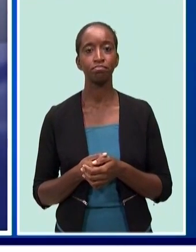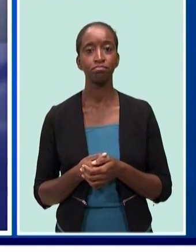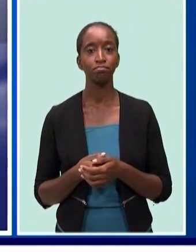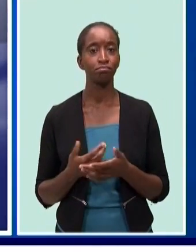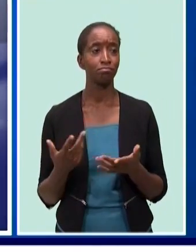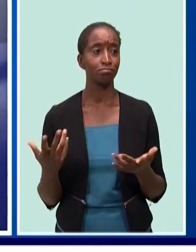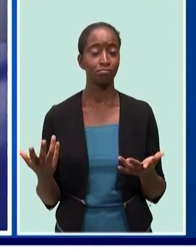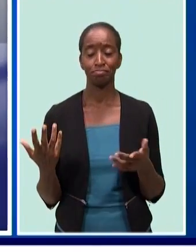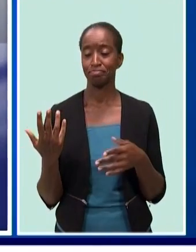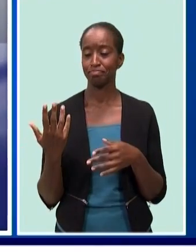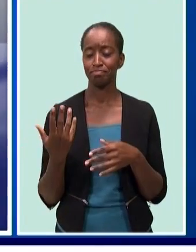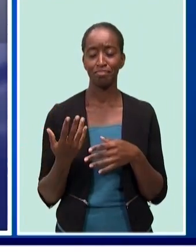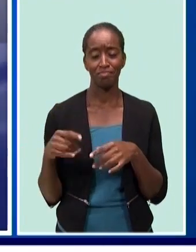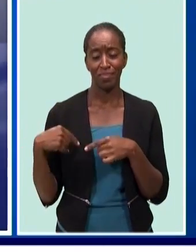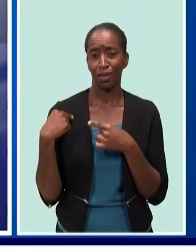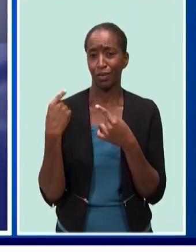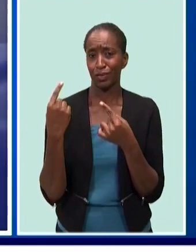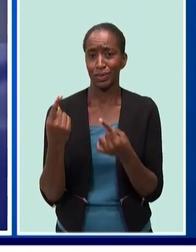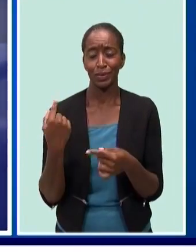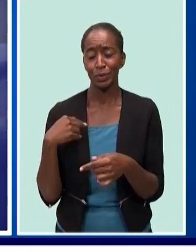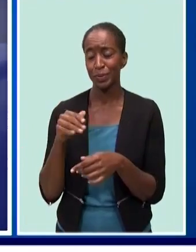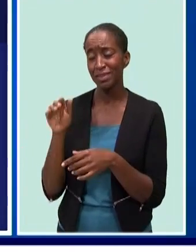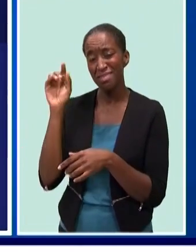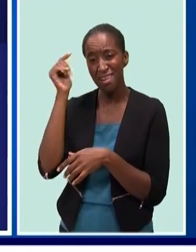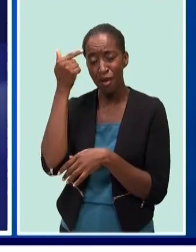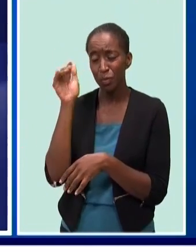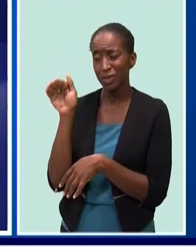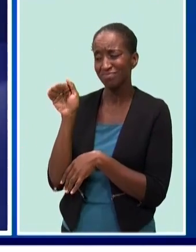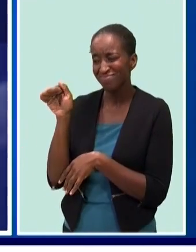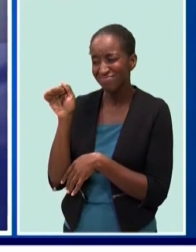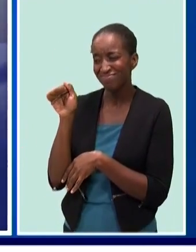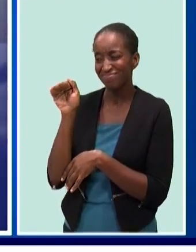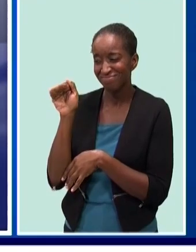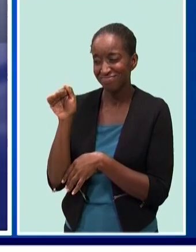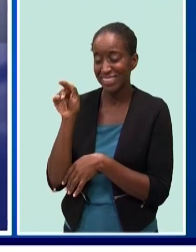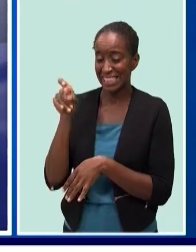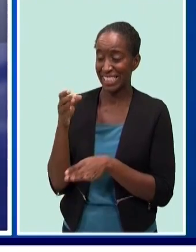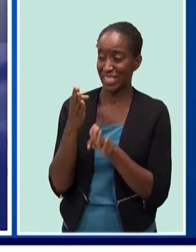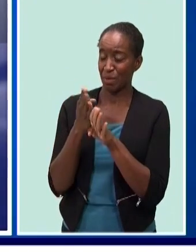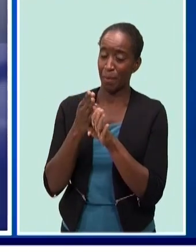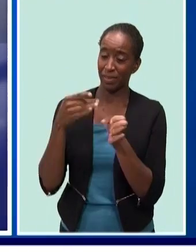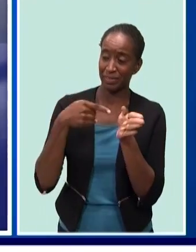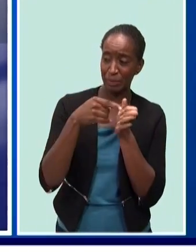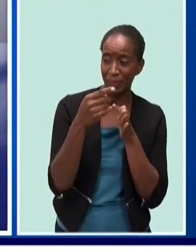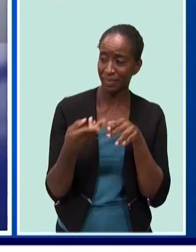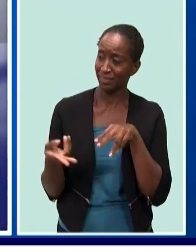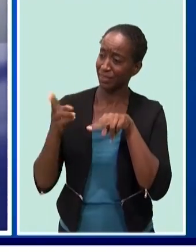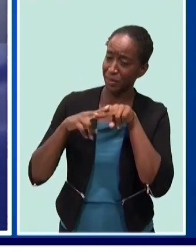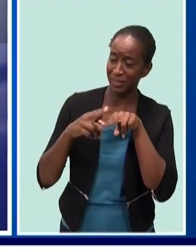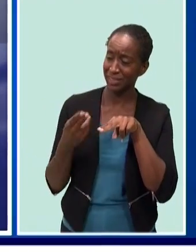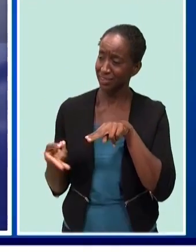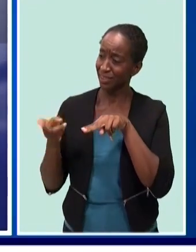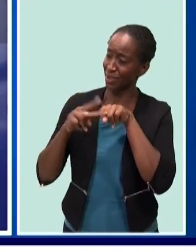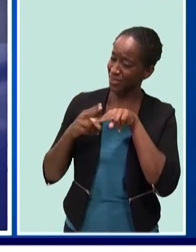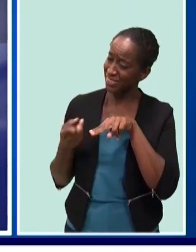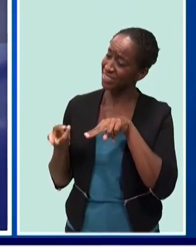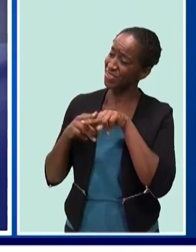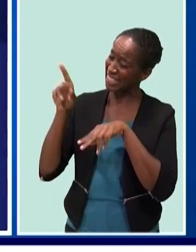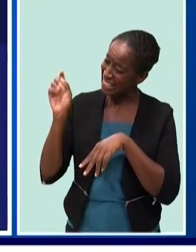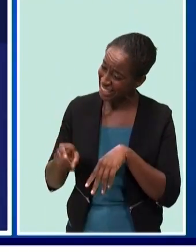government some months ago, and we are happy that government has acceded to our request to grant an increase, for which we are